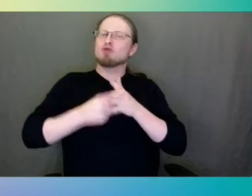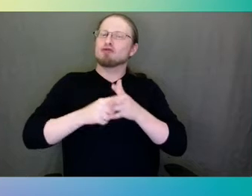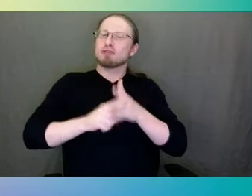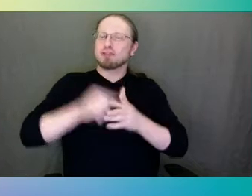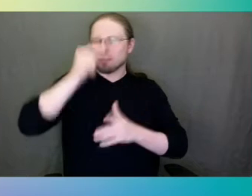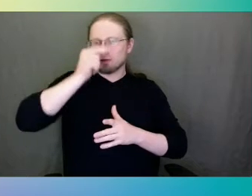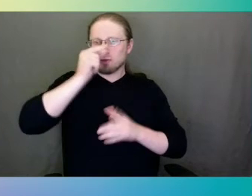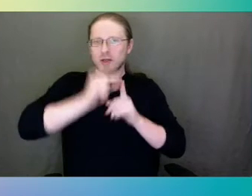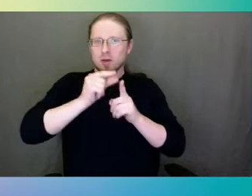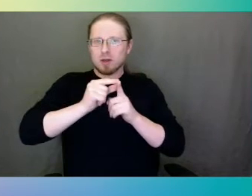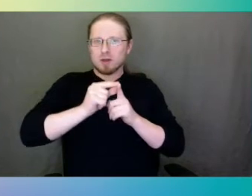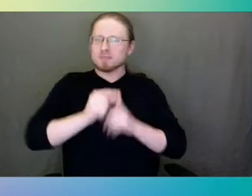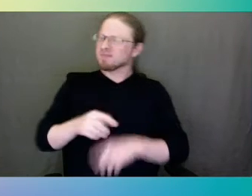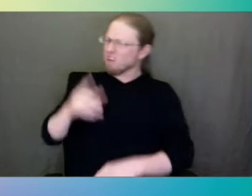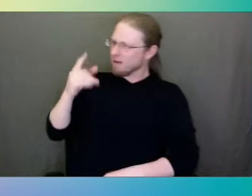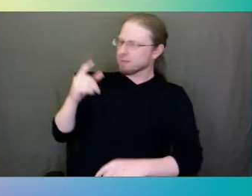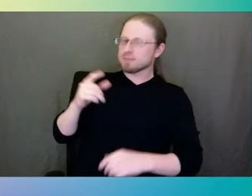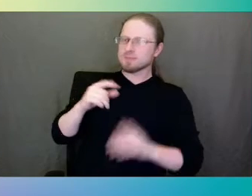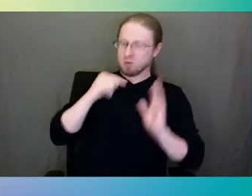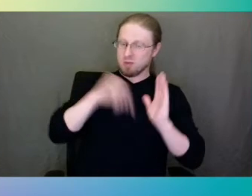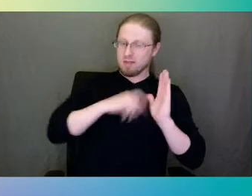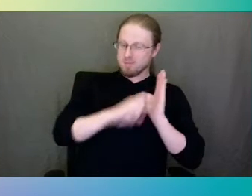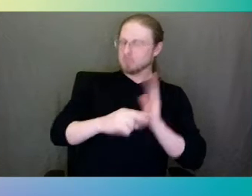or do you not know that the